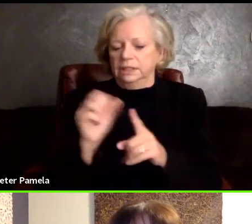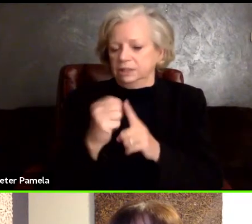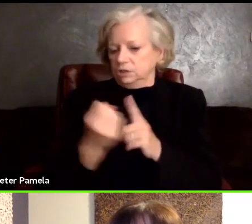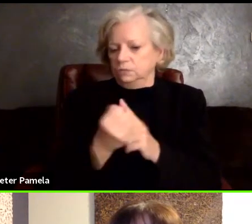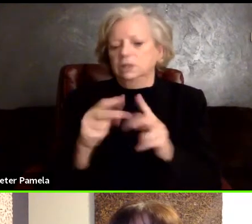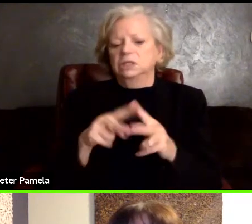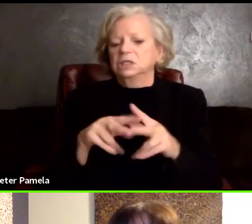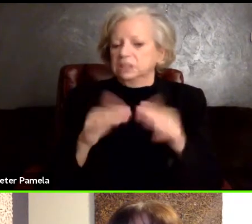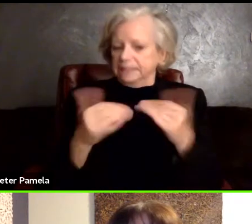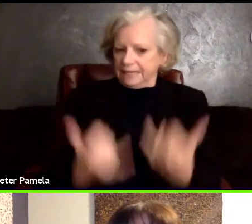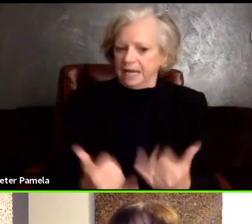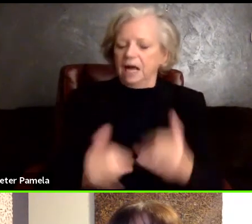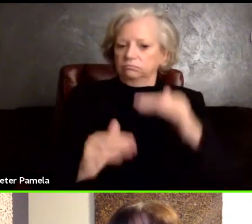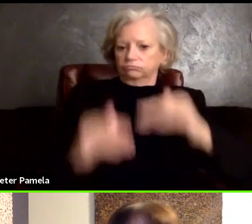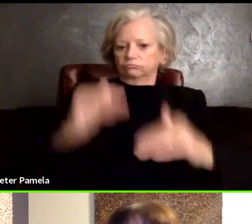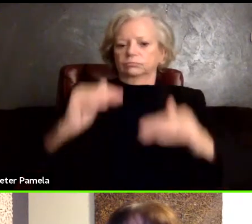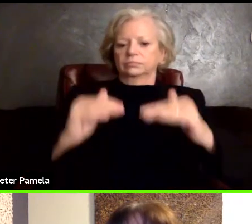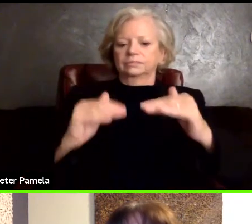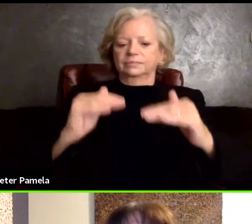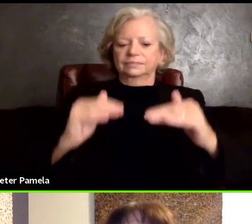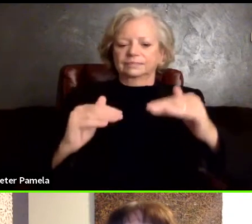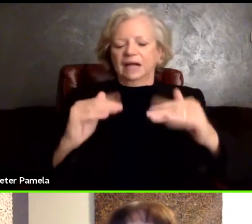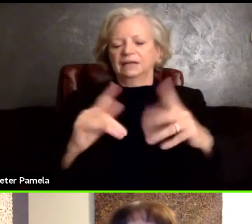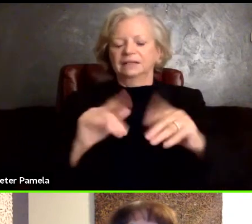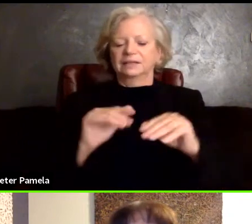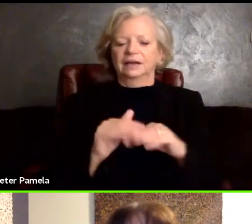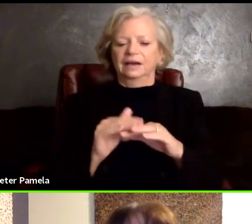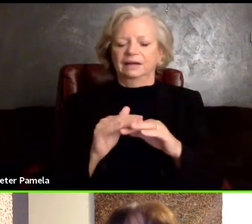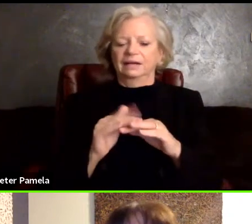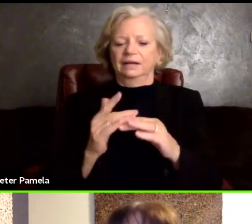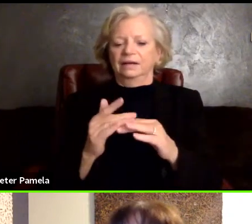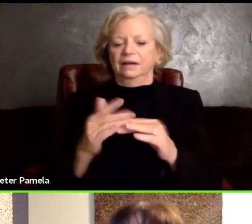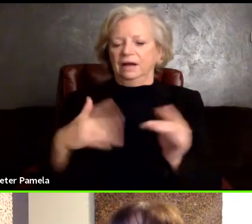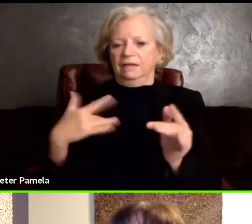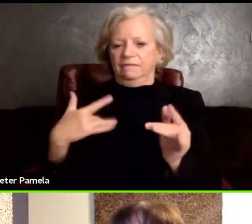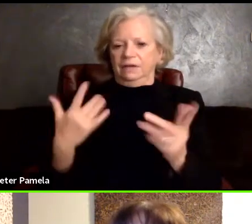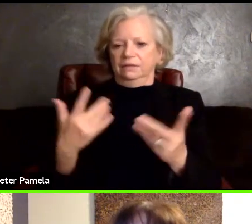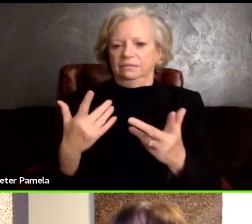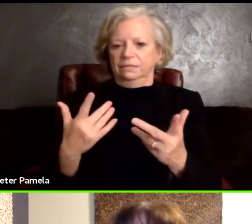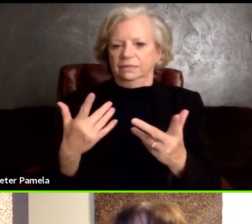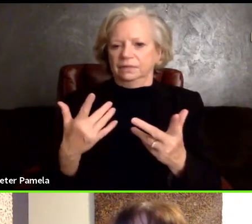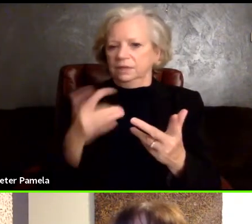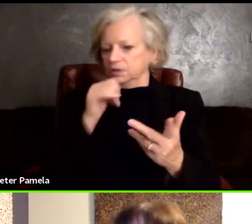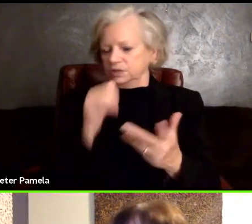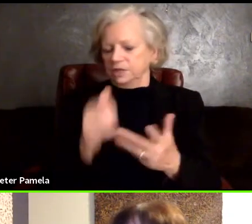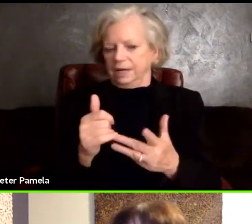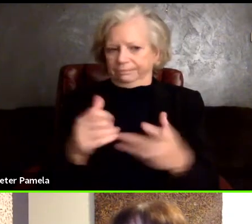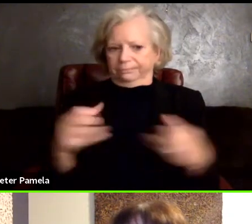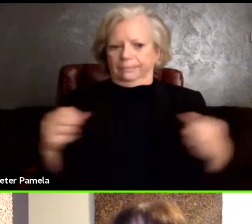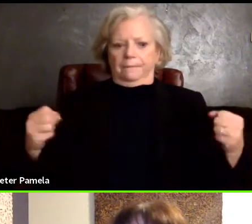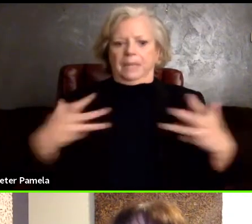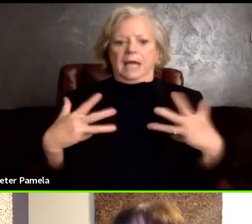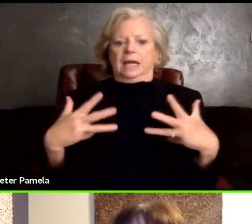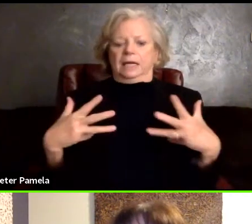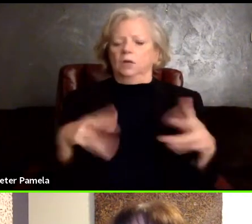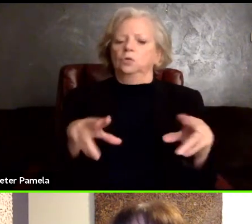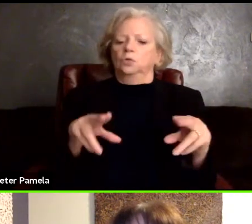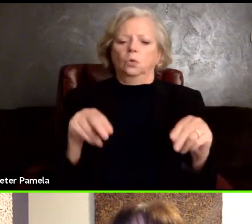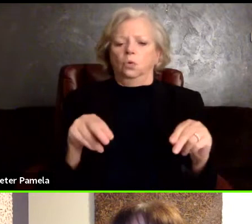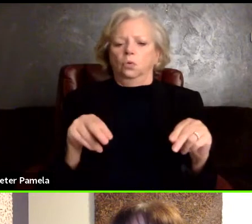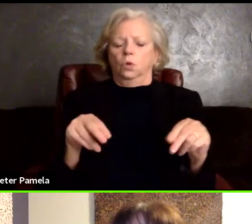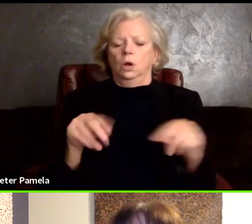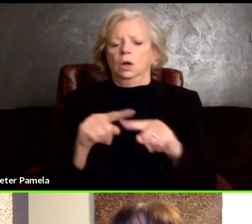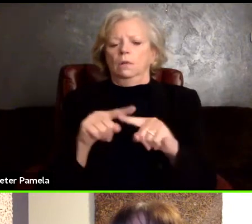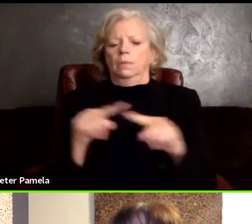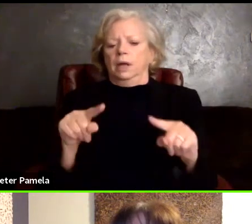much uncertainty. I don't feel like there's as much, I don't want to say panic, because I don't think anybody ever really panicked, but I think it